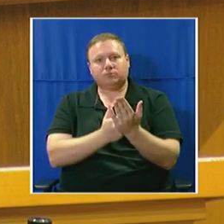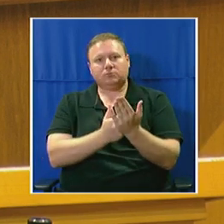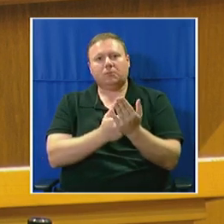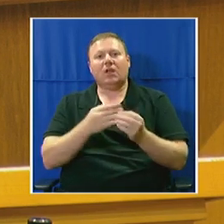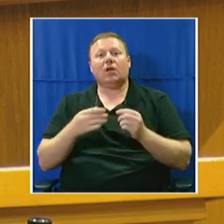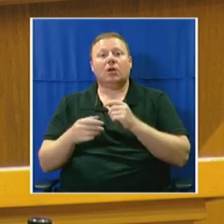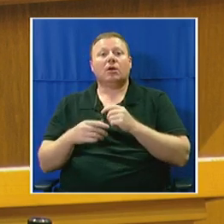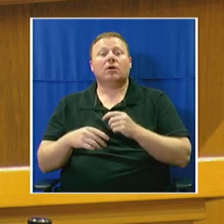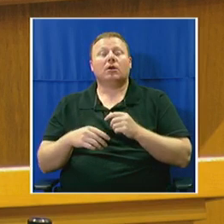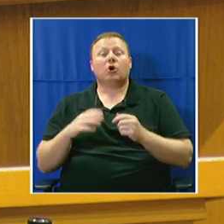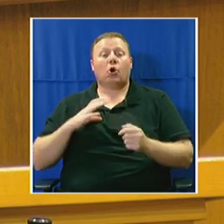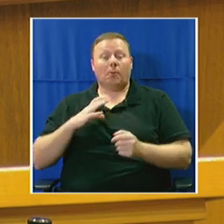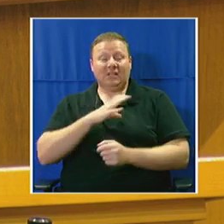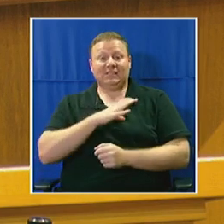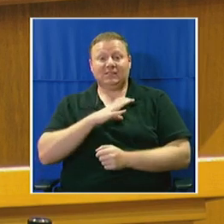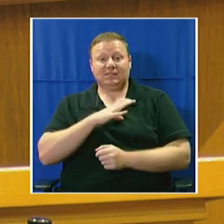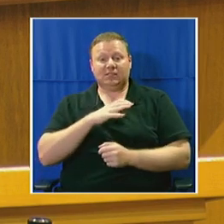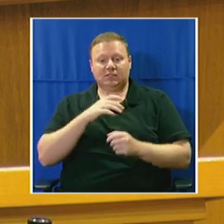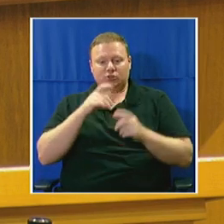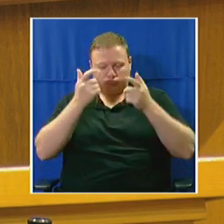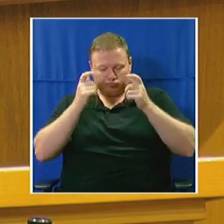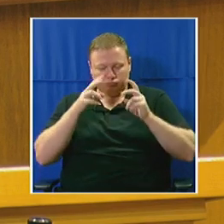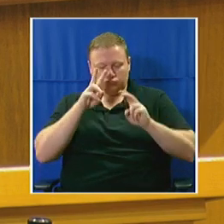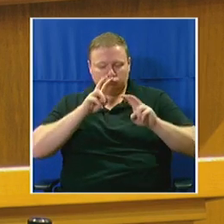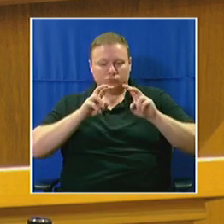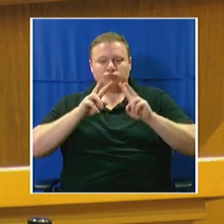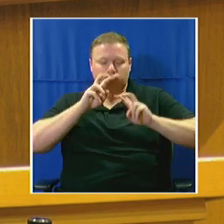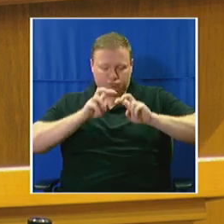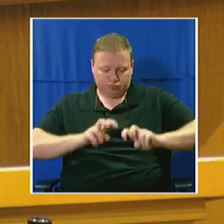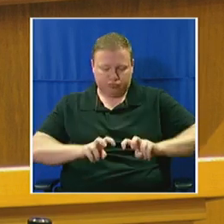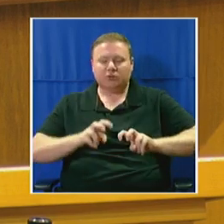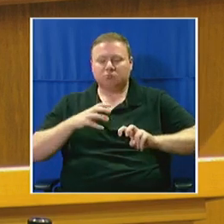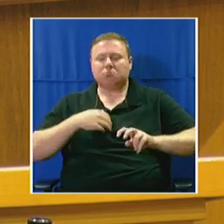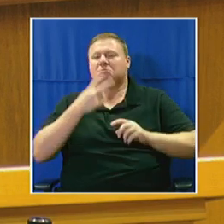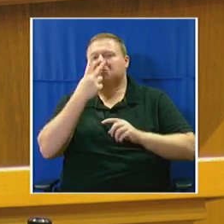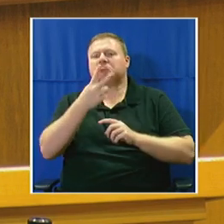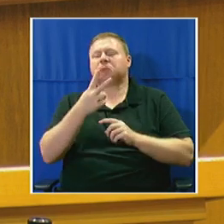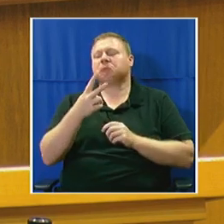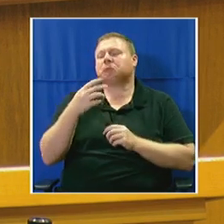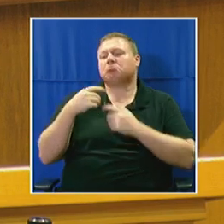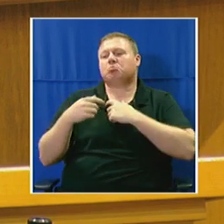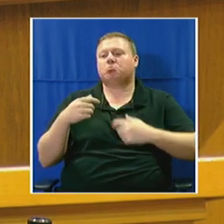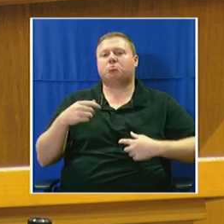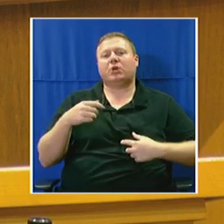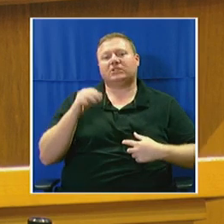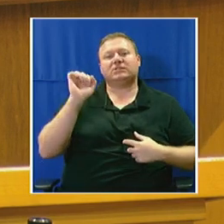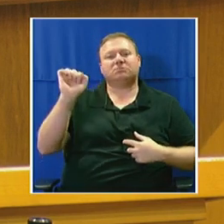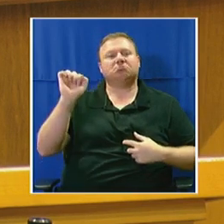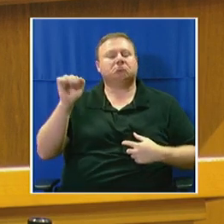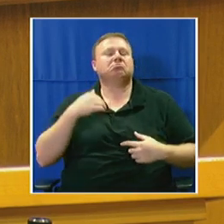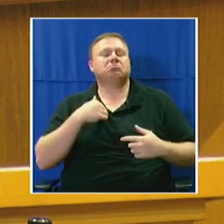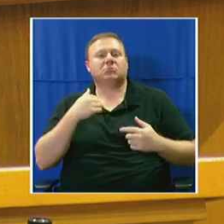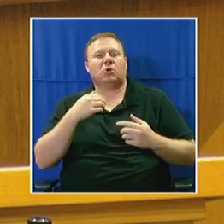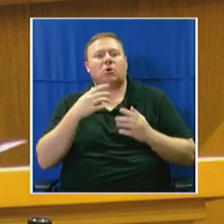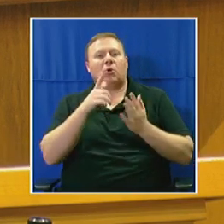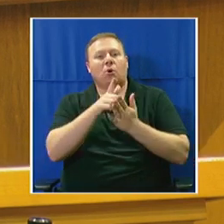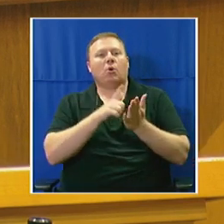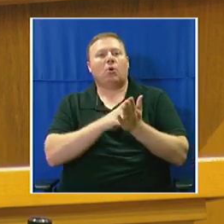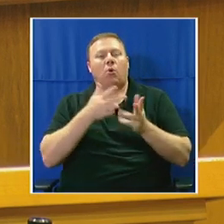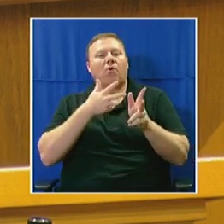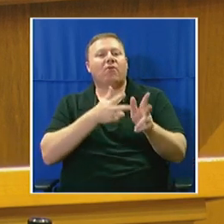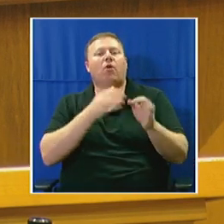act and whether the process was fair informed by the documentation supplied to us the view of the